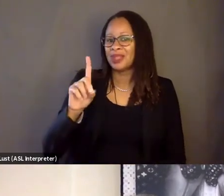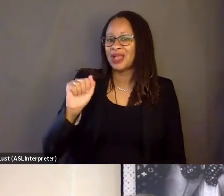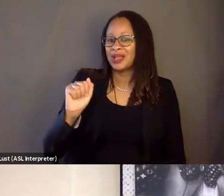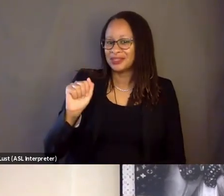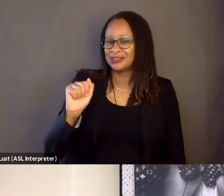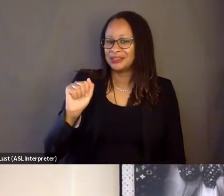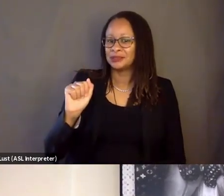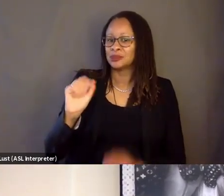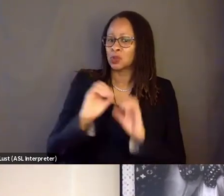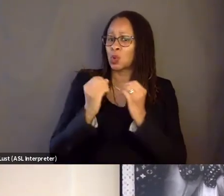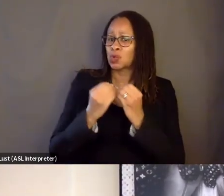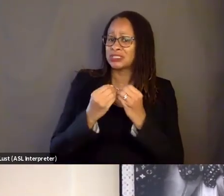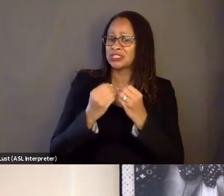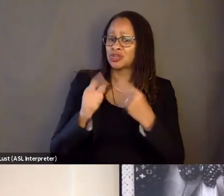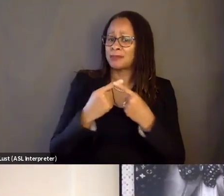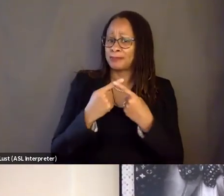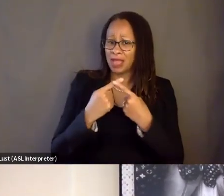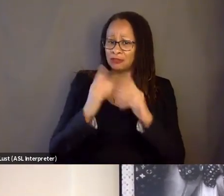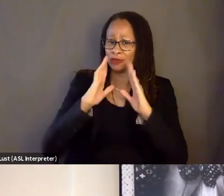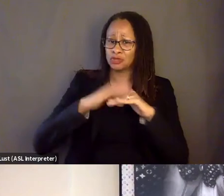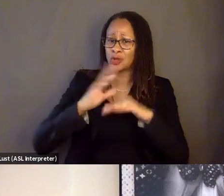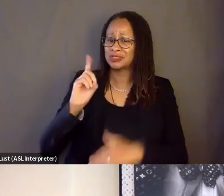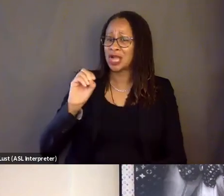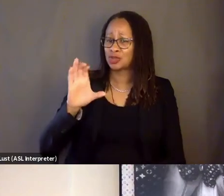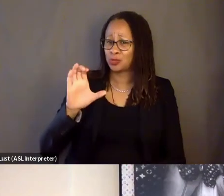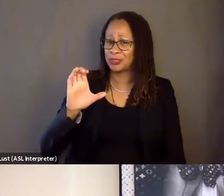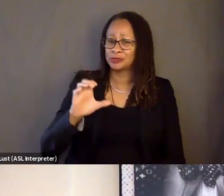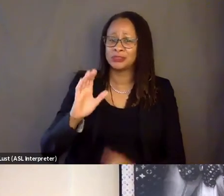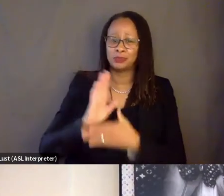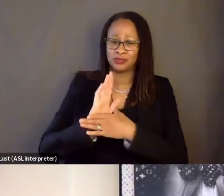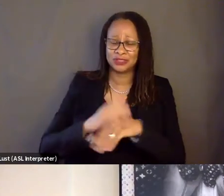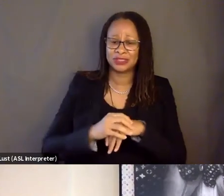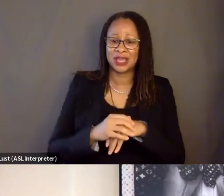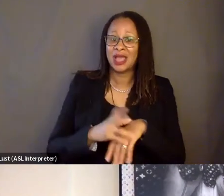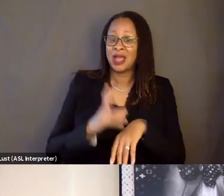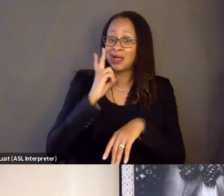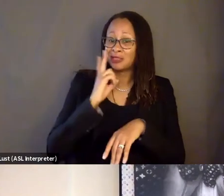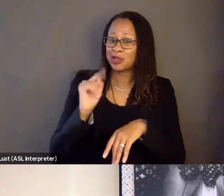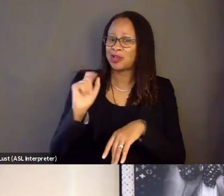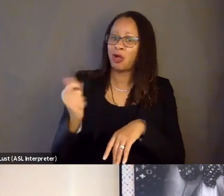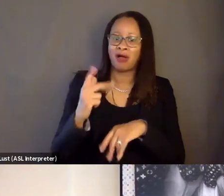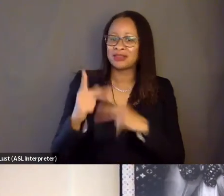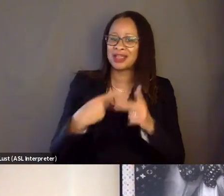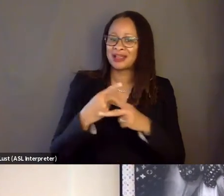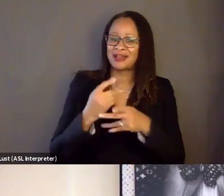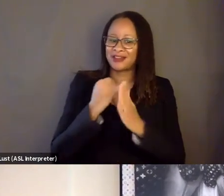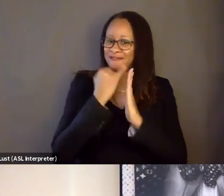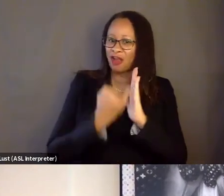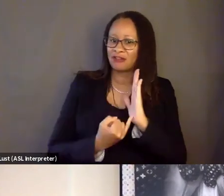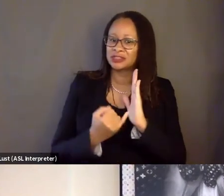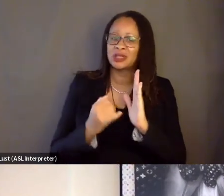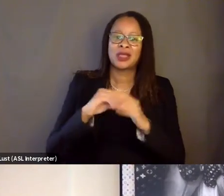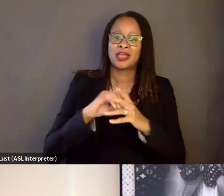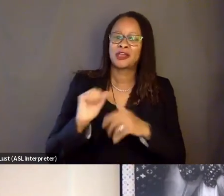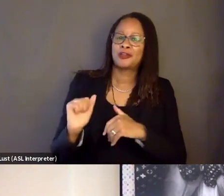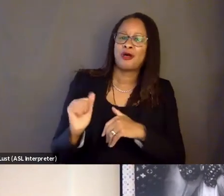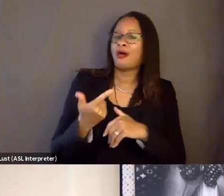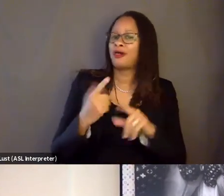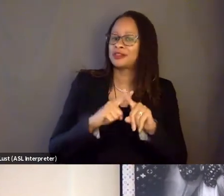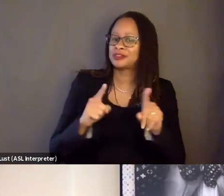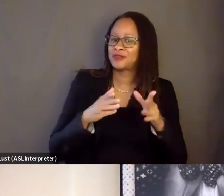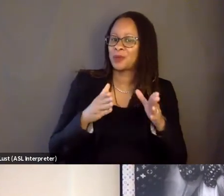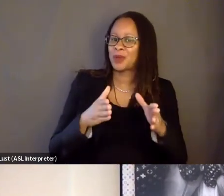documentaries, and I increasingly look at all of this as some form of art in all of the different ways that we approach